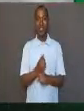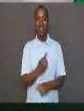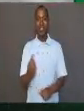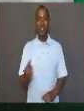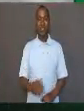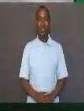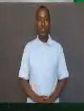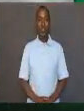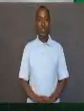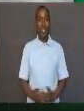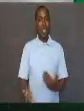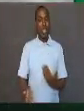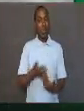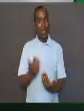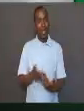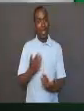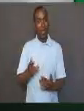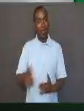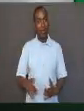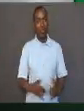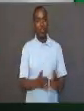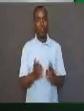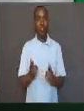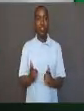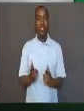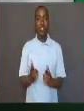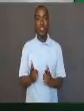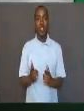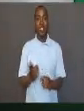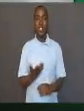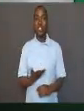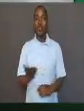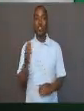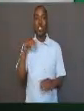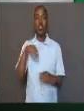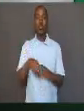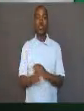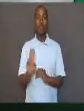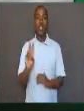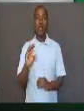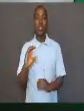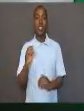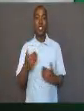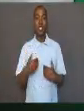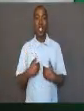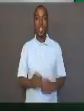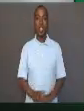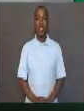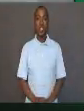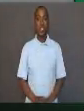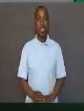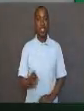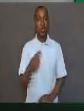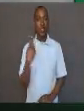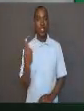There is a simple way to determine if a substance contains vitamin C